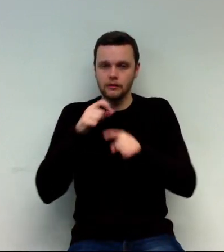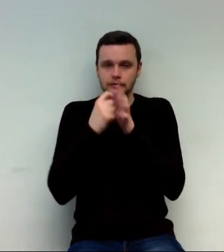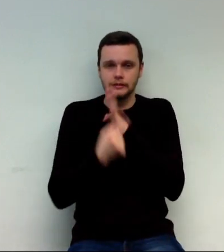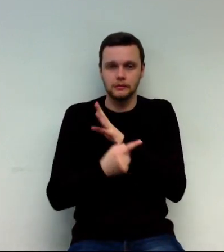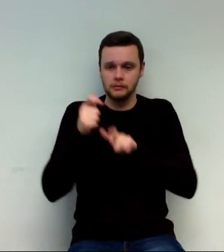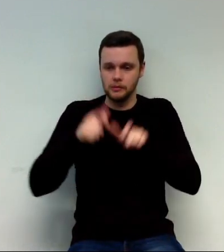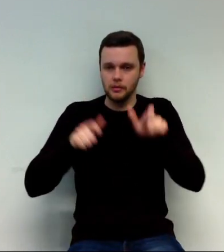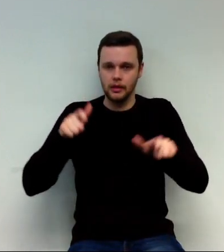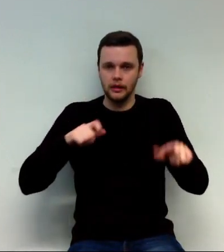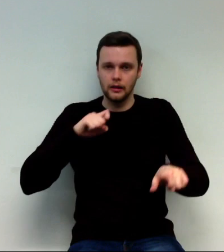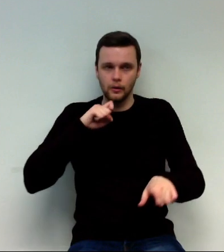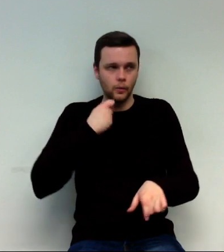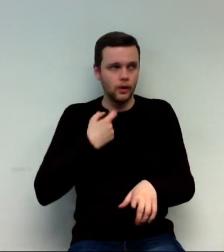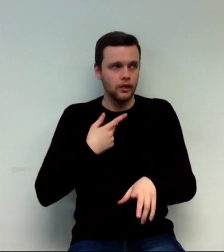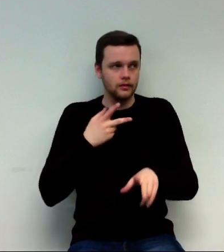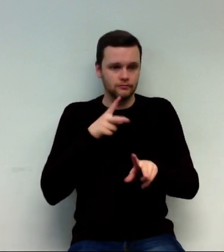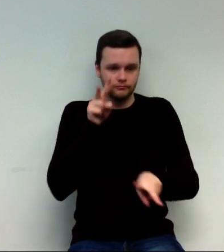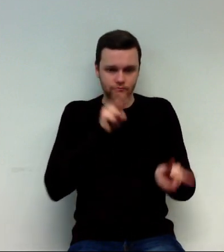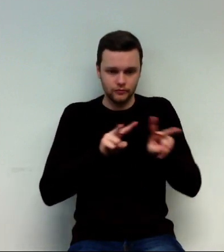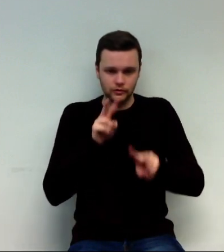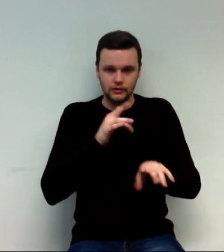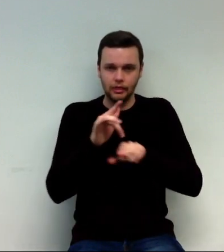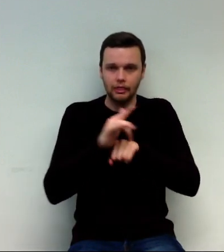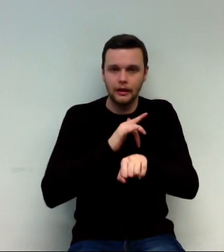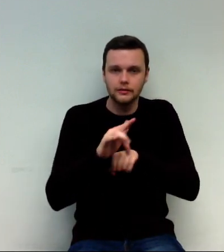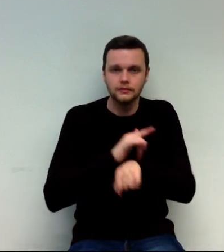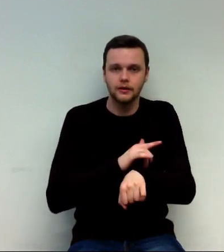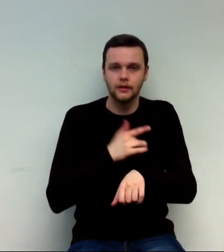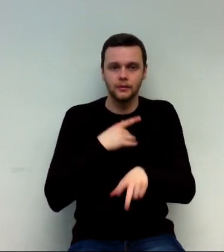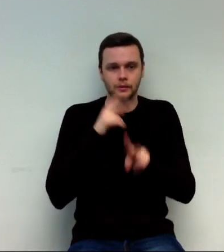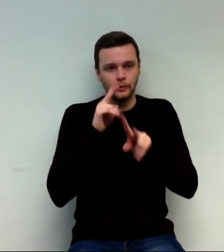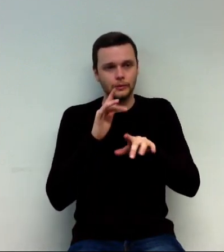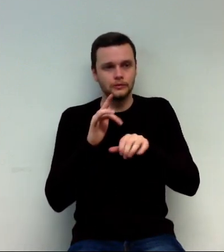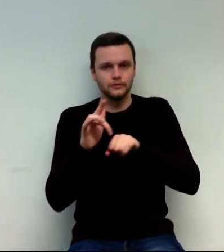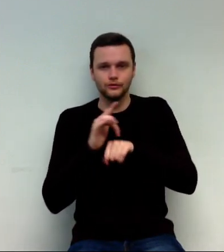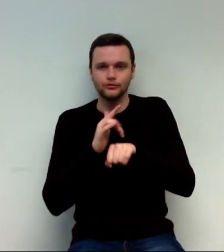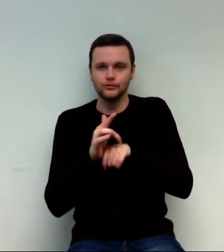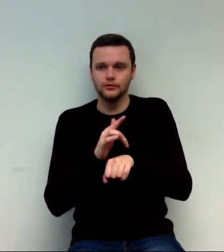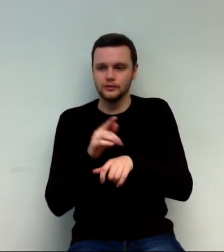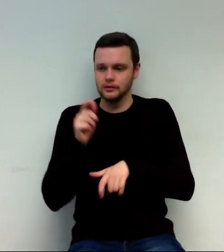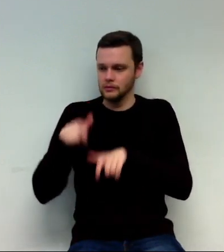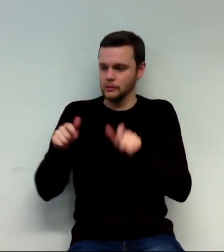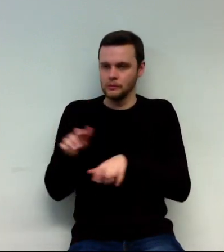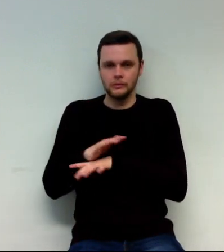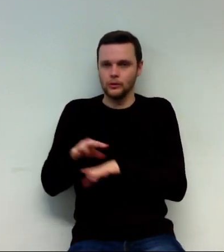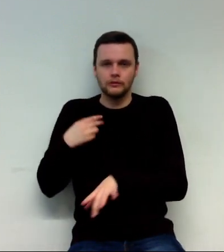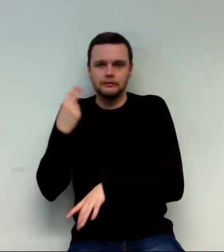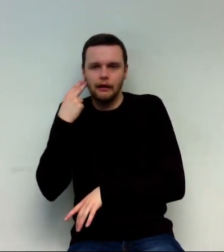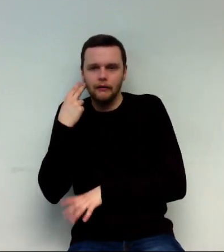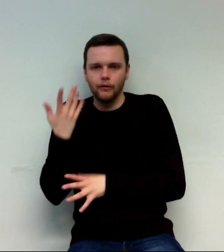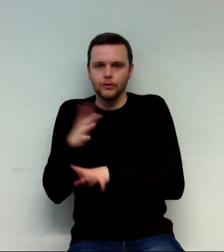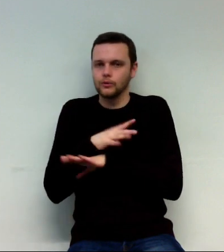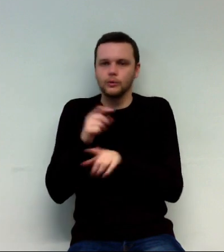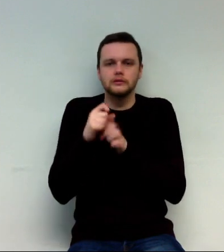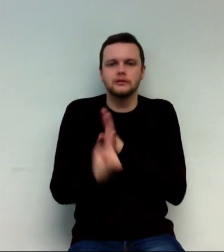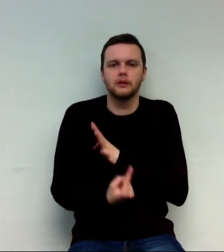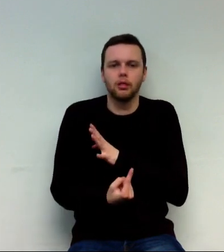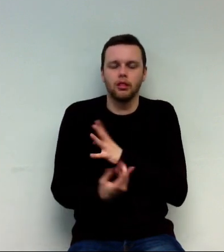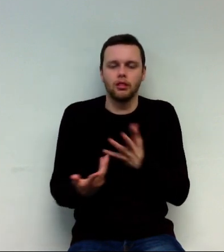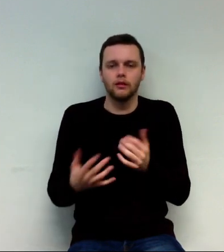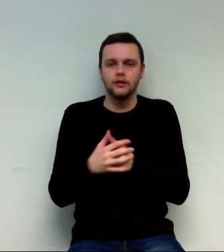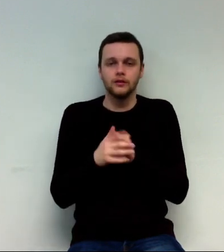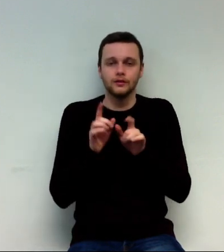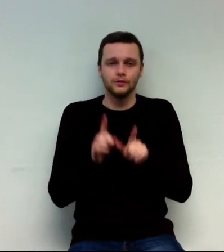people will go to the theatre, will go to shows with people who are not deaf or are not disabled.